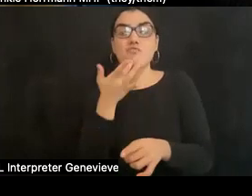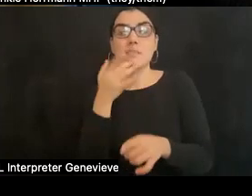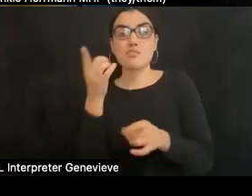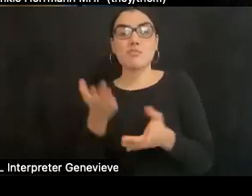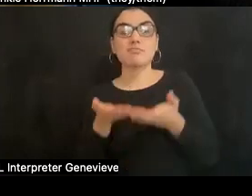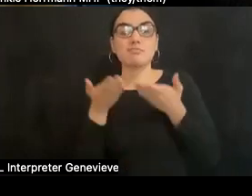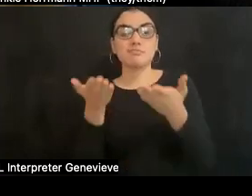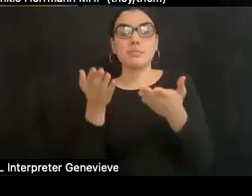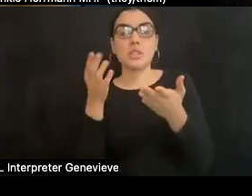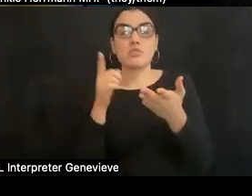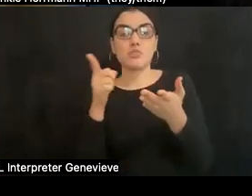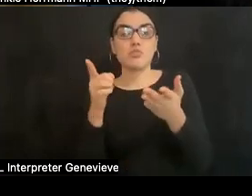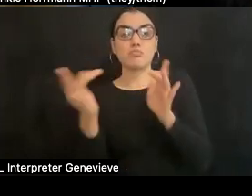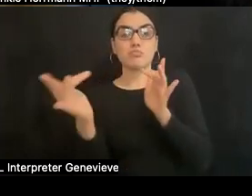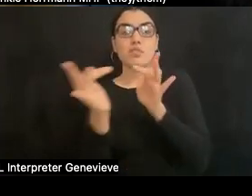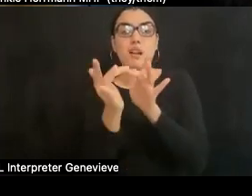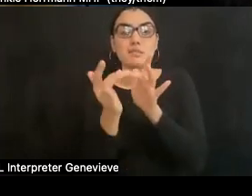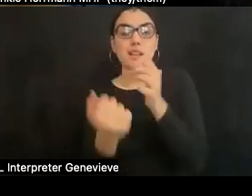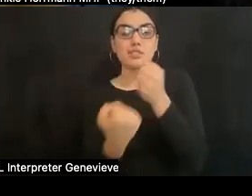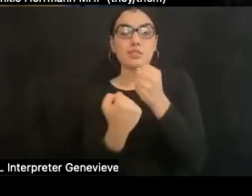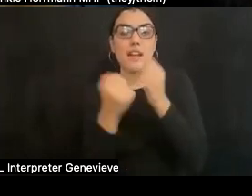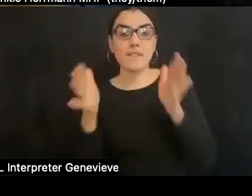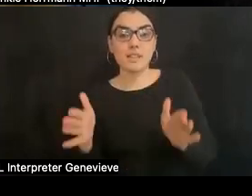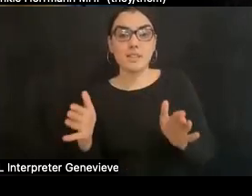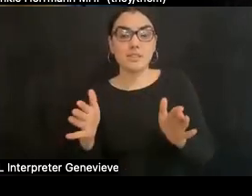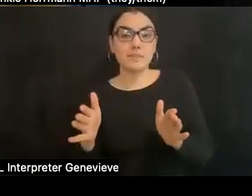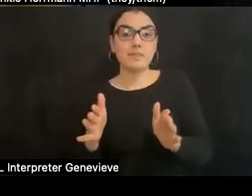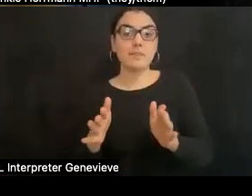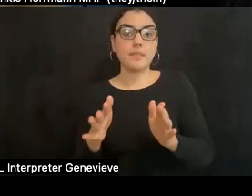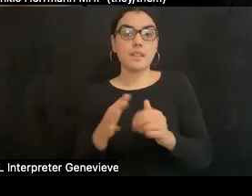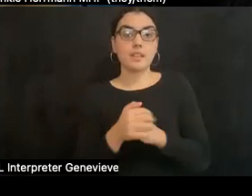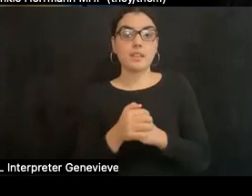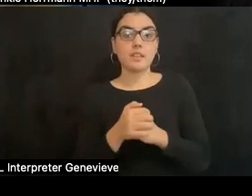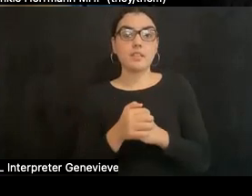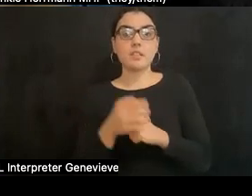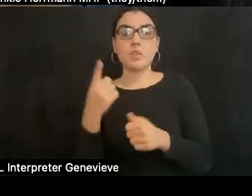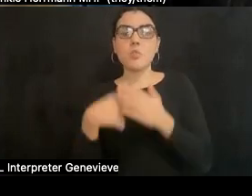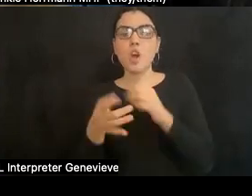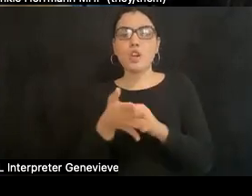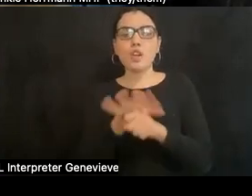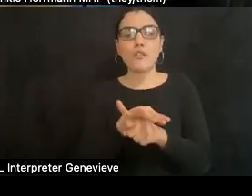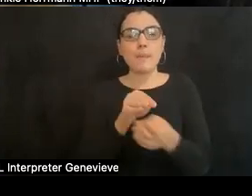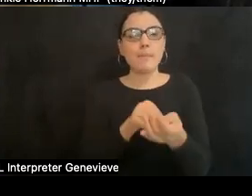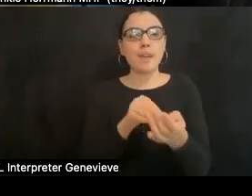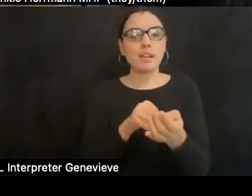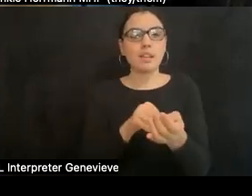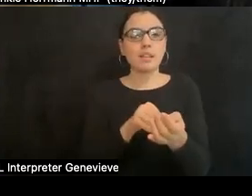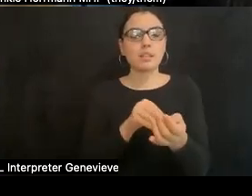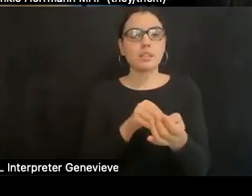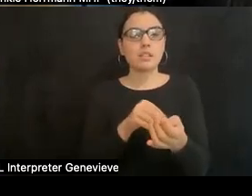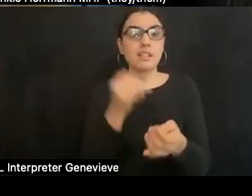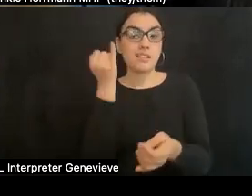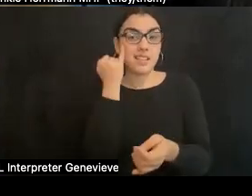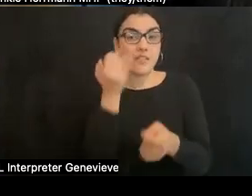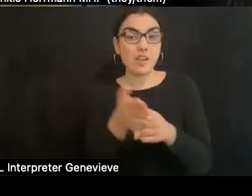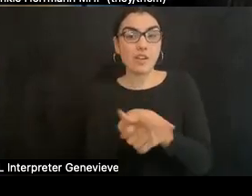more specific kind of details about what the possibilities, is this a service that's covered by Medicaid, first of all? And if it is,